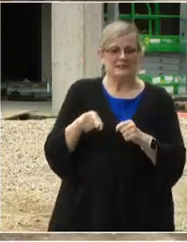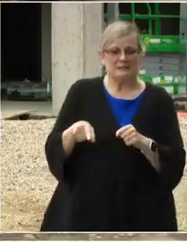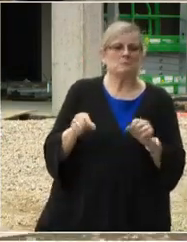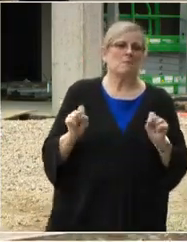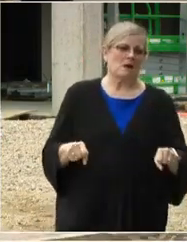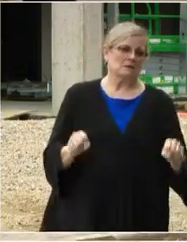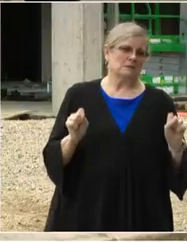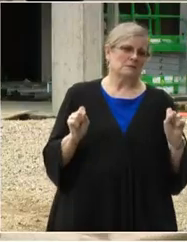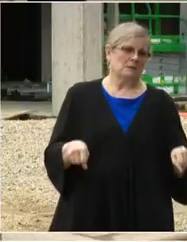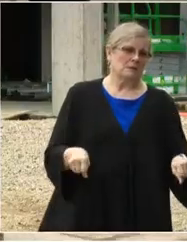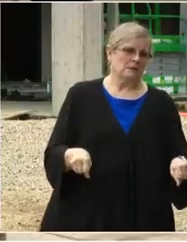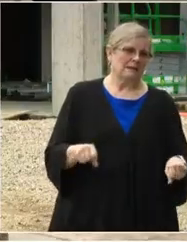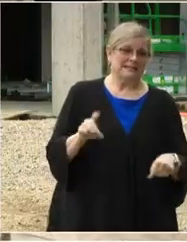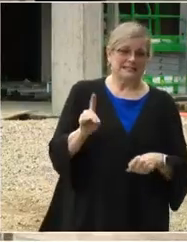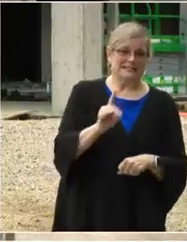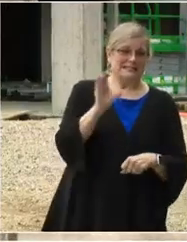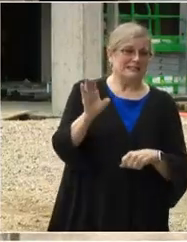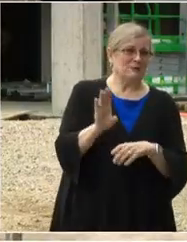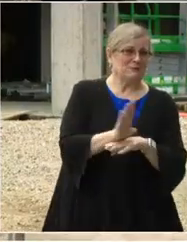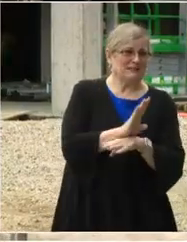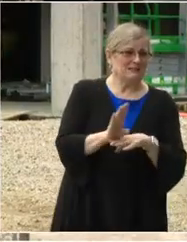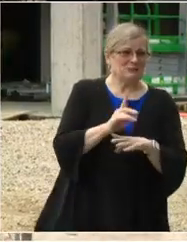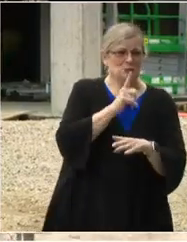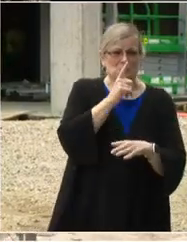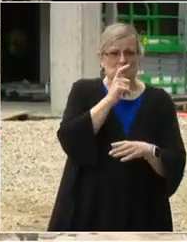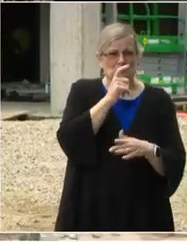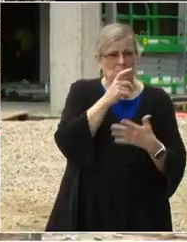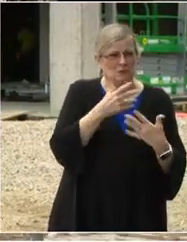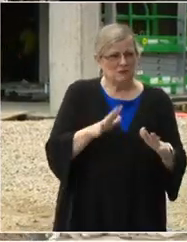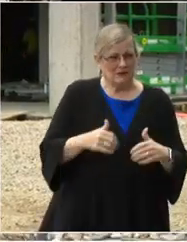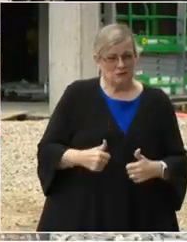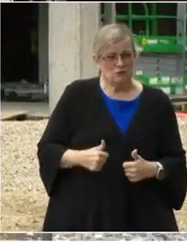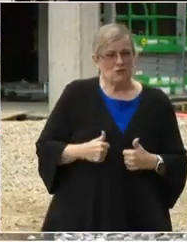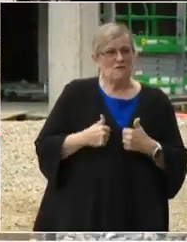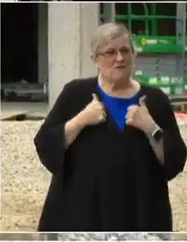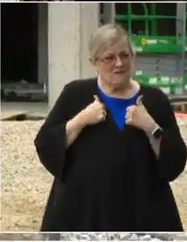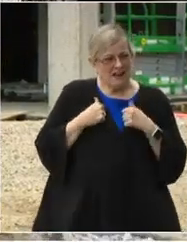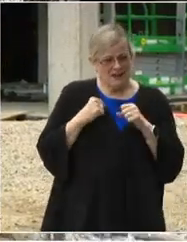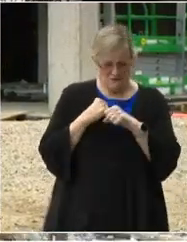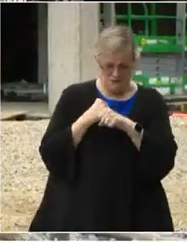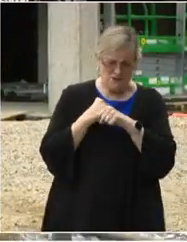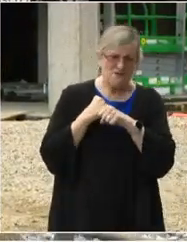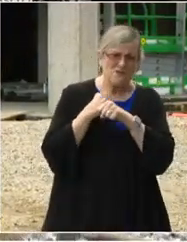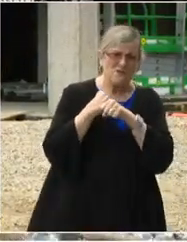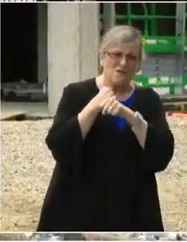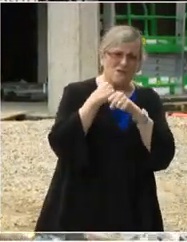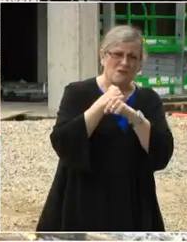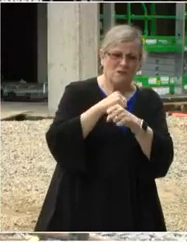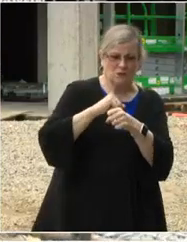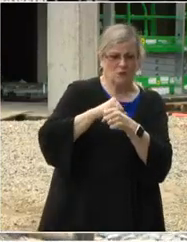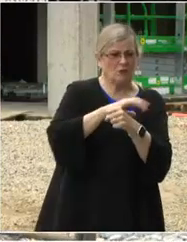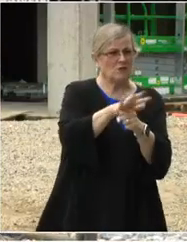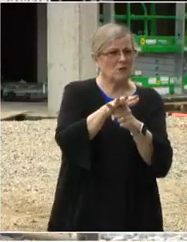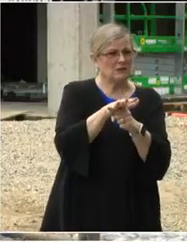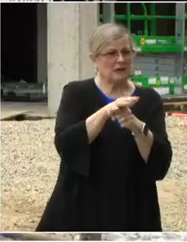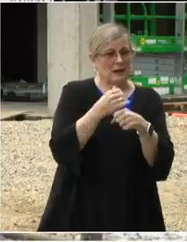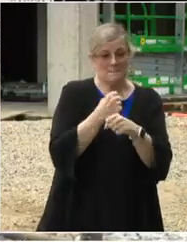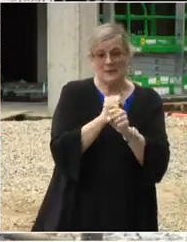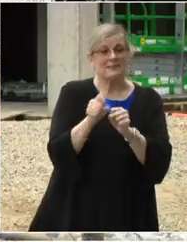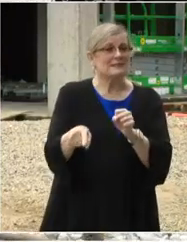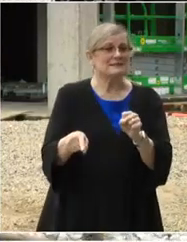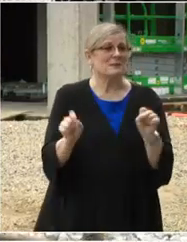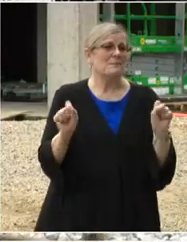who have pivoted, who have kept their businesses afloat, have made it possible.